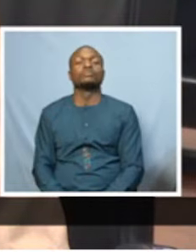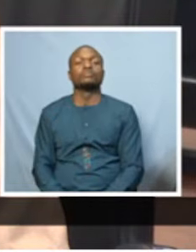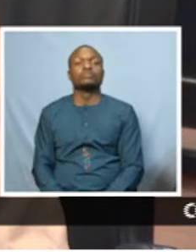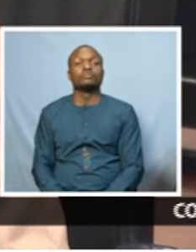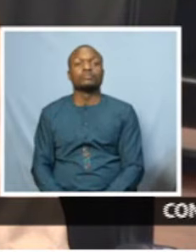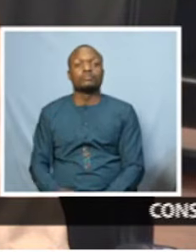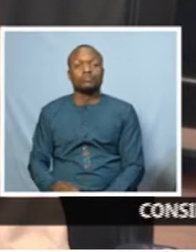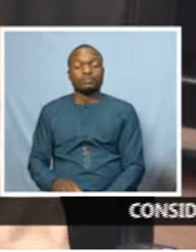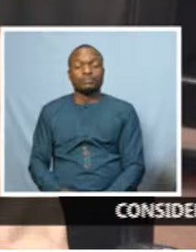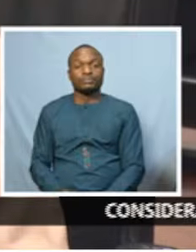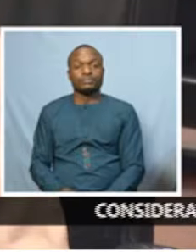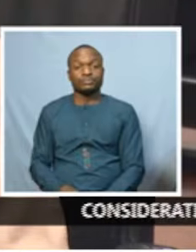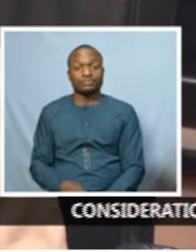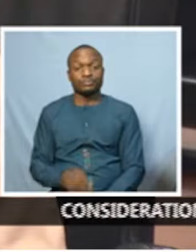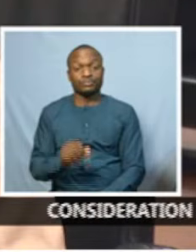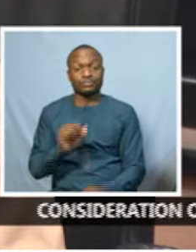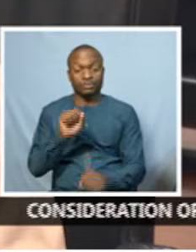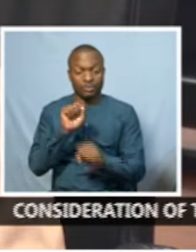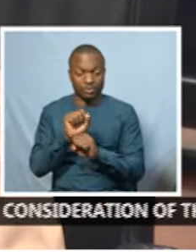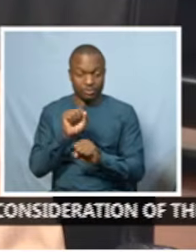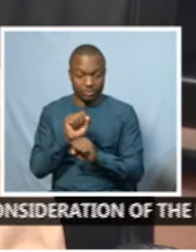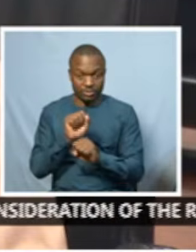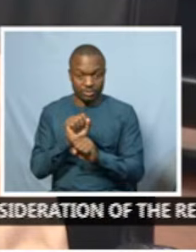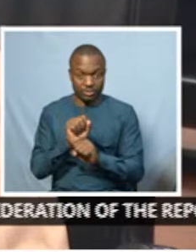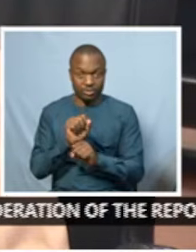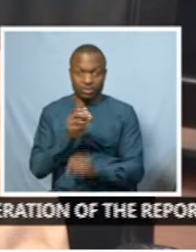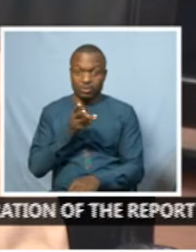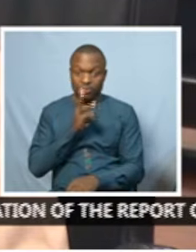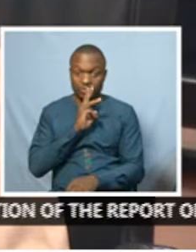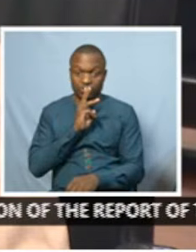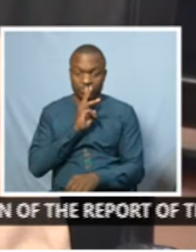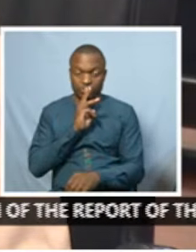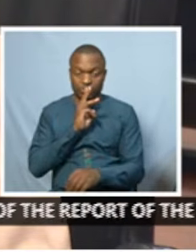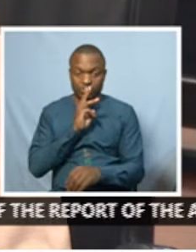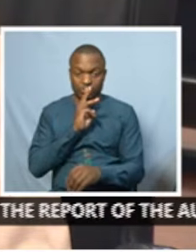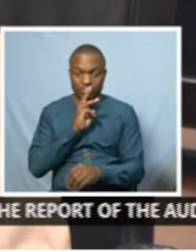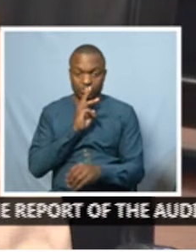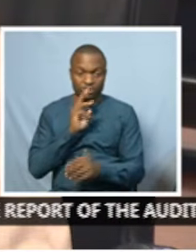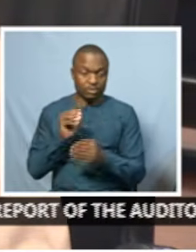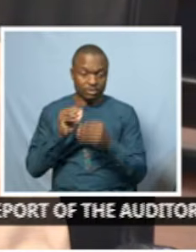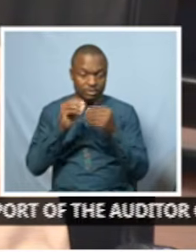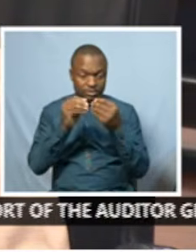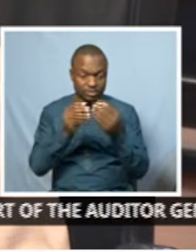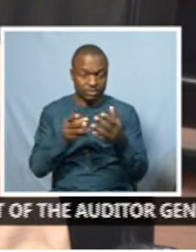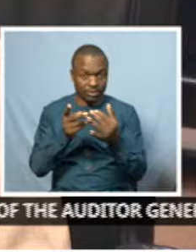The scope of water supply and sanitation, was it part of